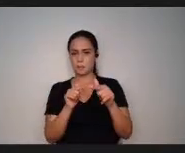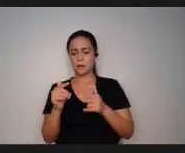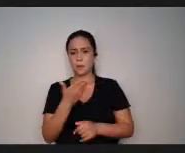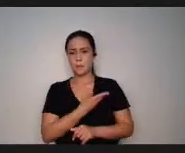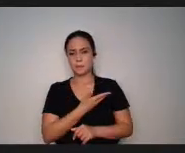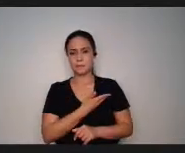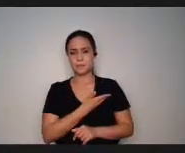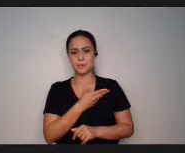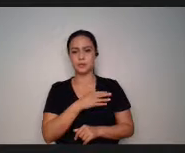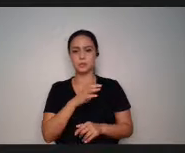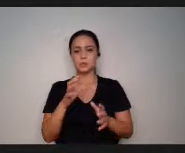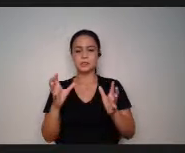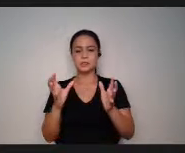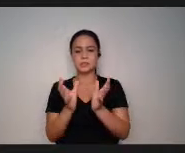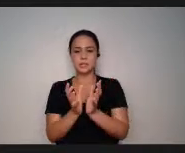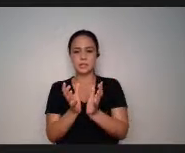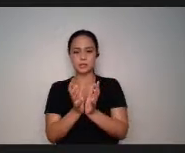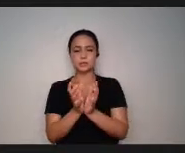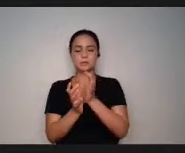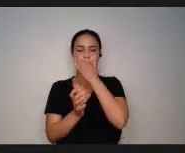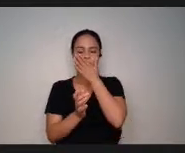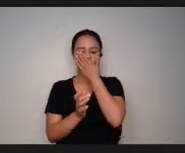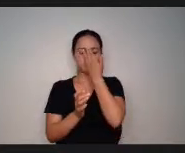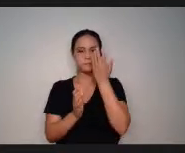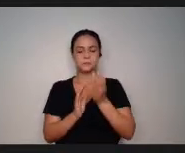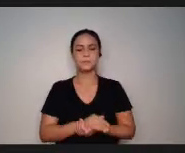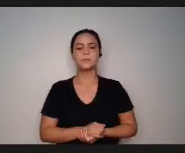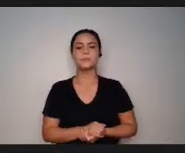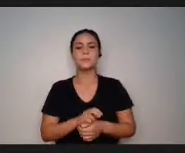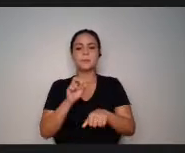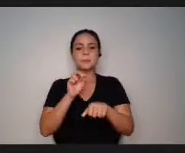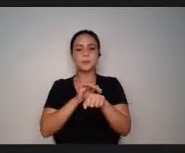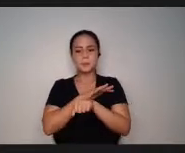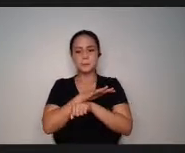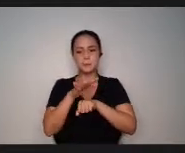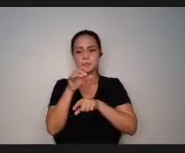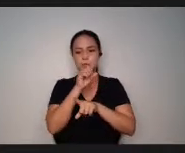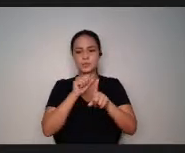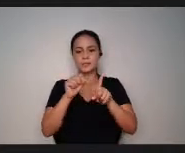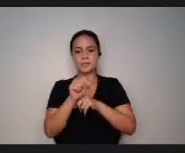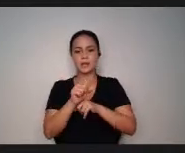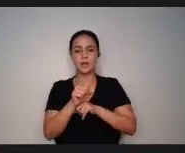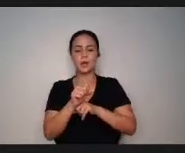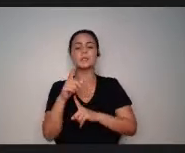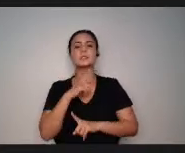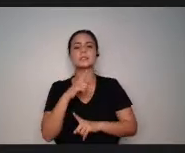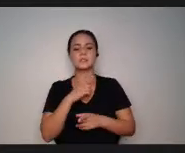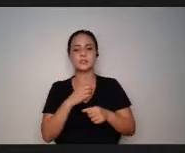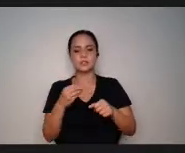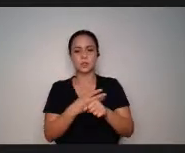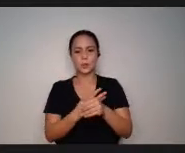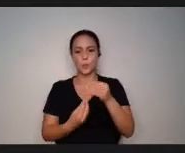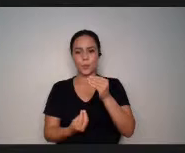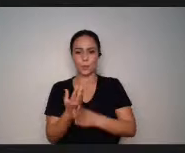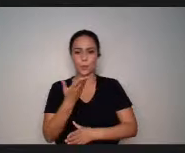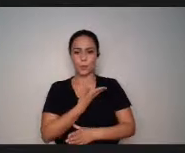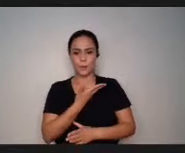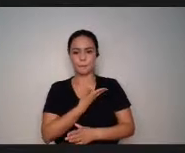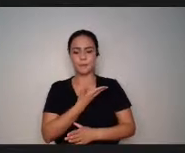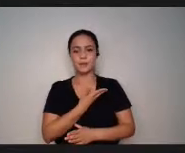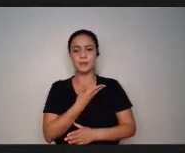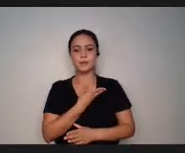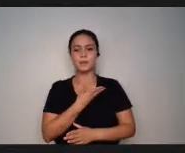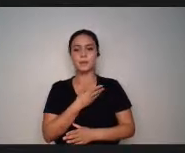which is a nonprofit research organization that was founded by my good colleague, Dr. Peter Schnall. We work with Dr.